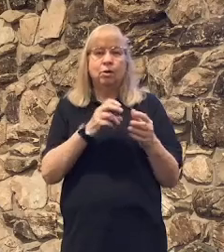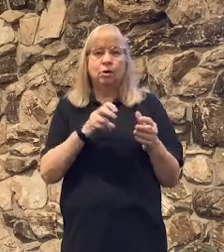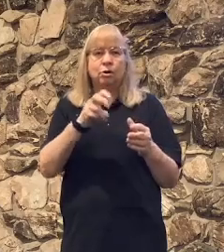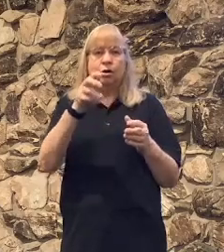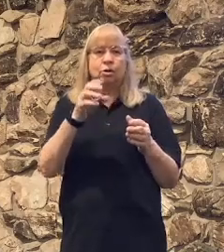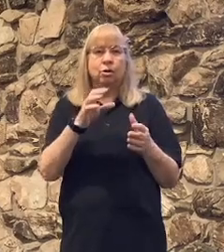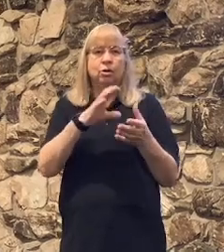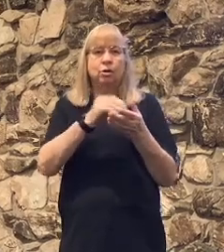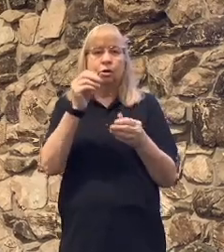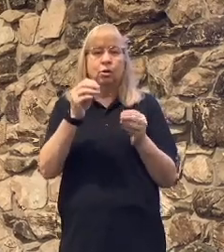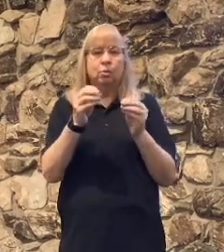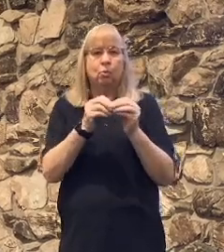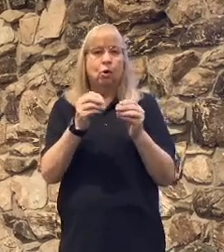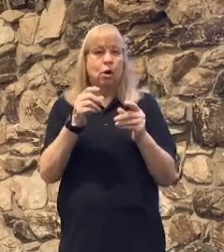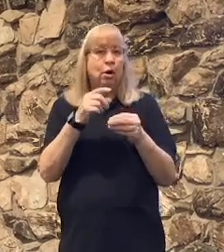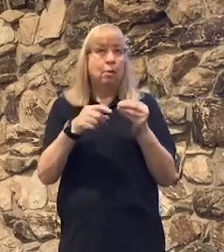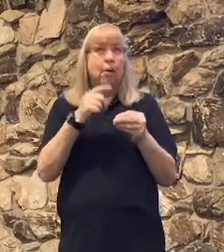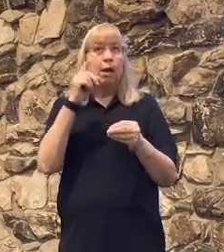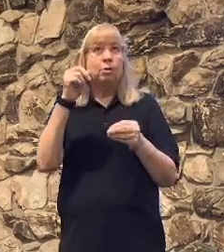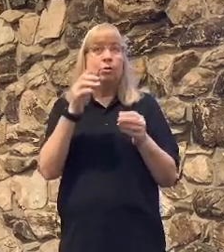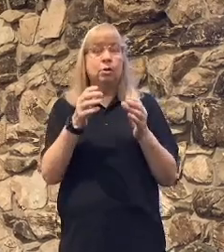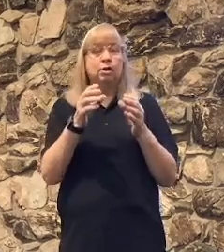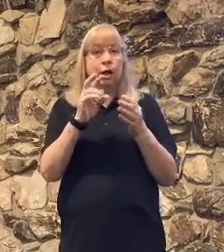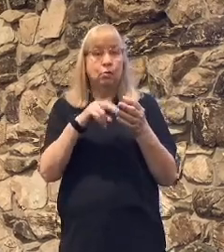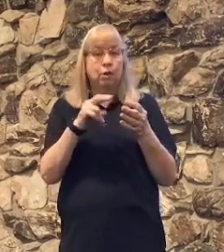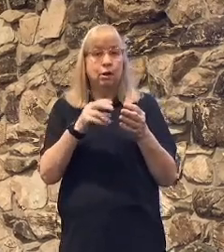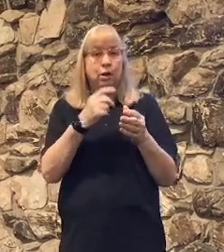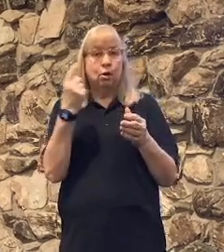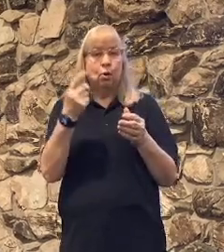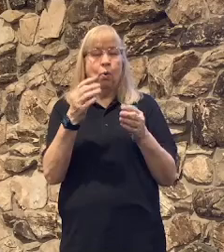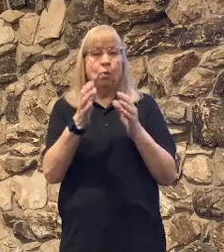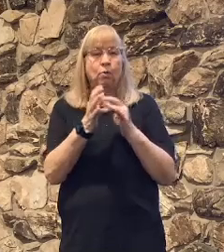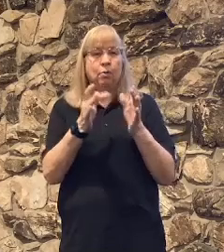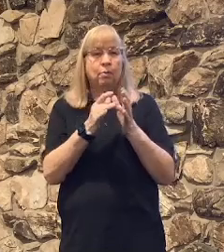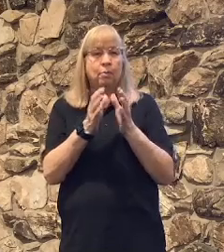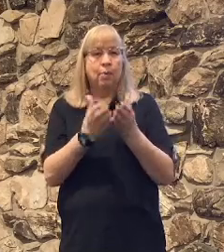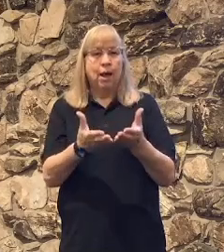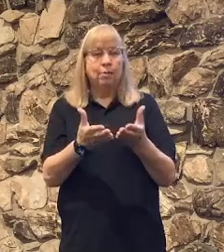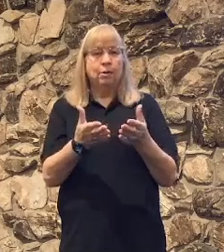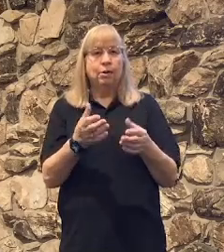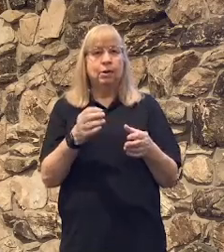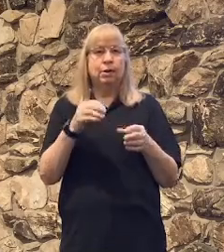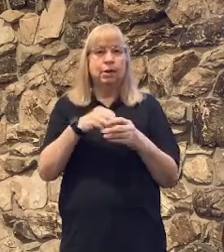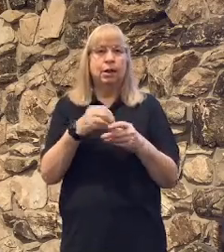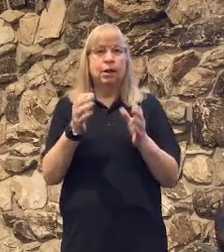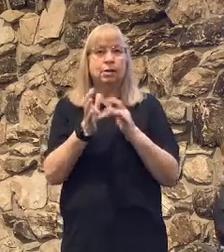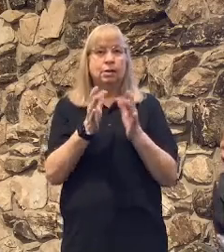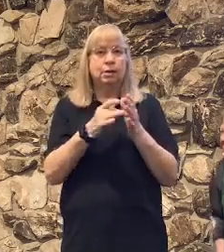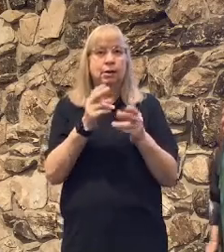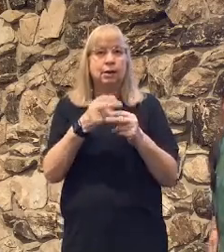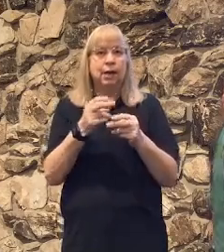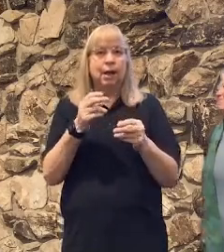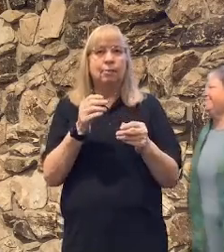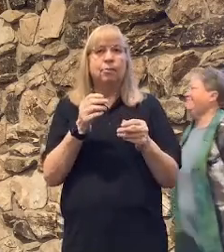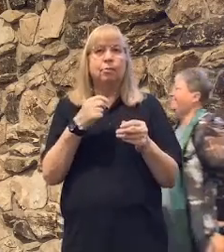they read the stories in their own Bibles. In Jesus' name we pray. Amen.